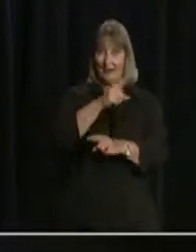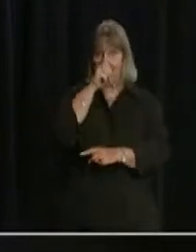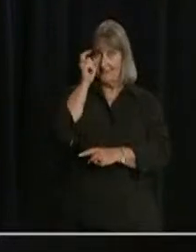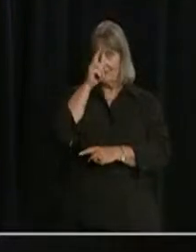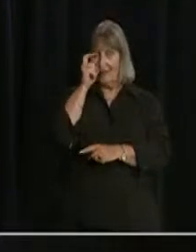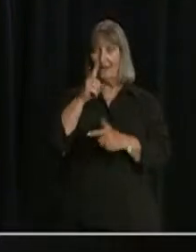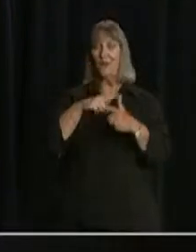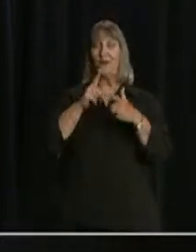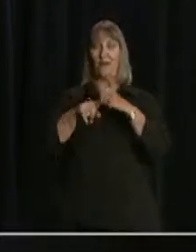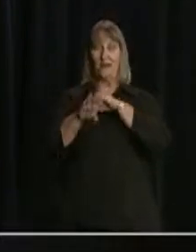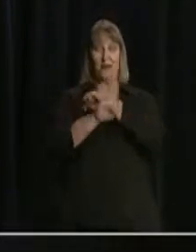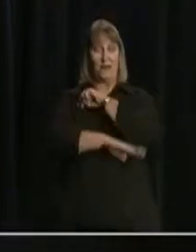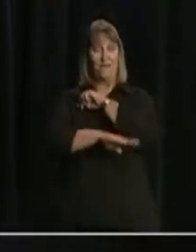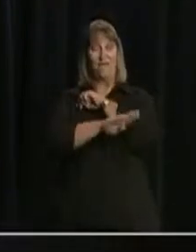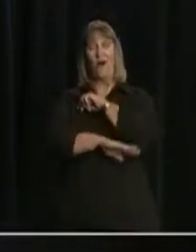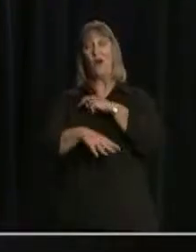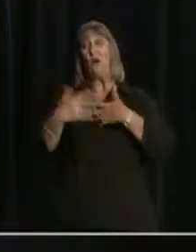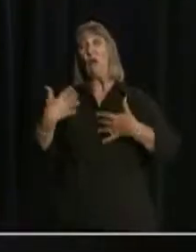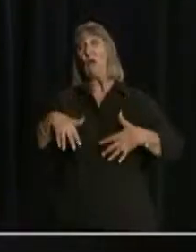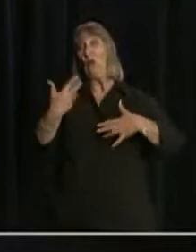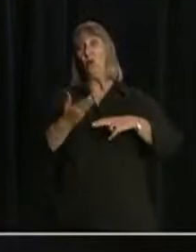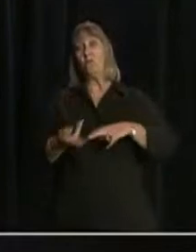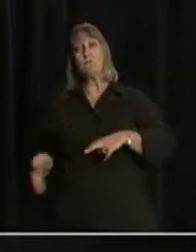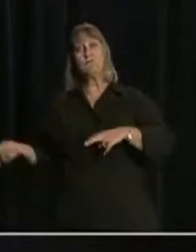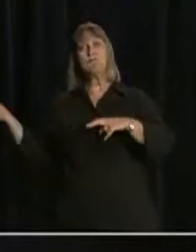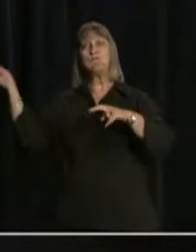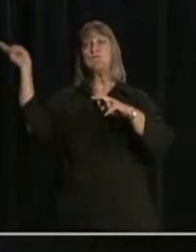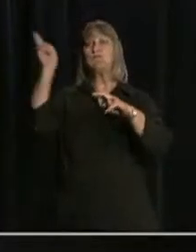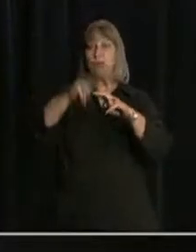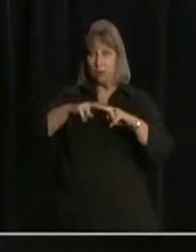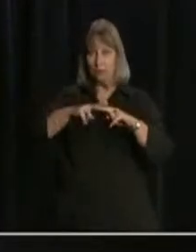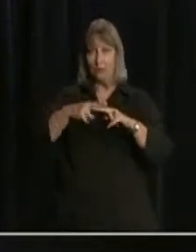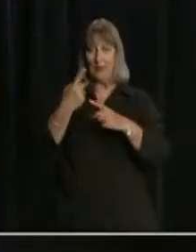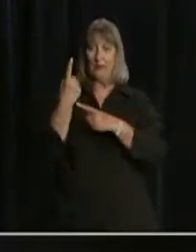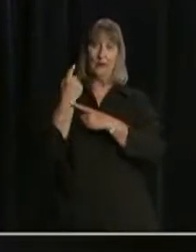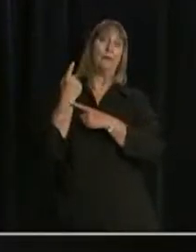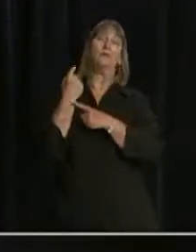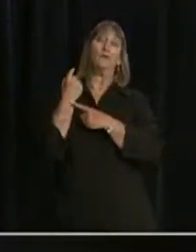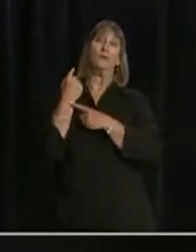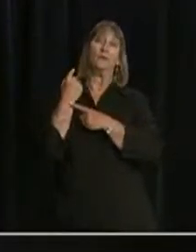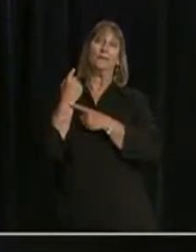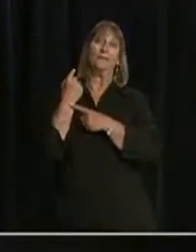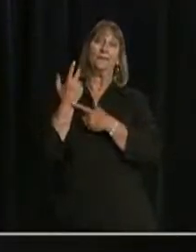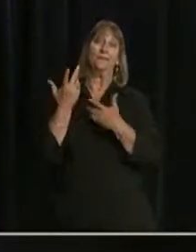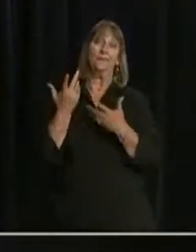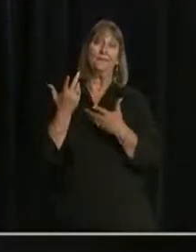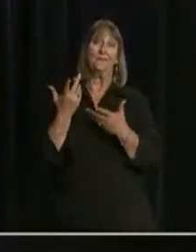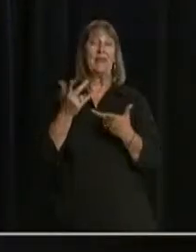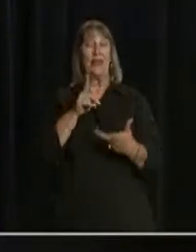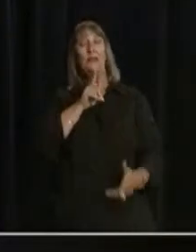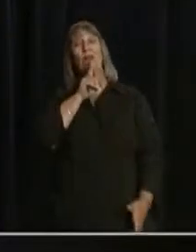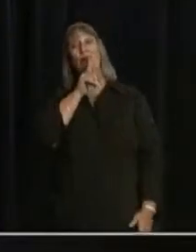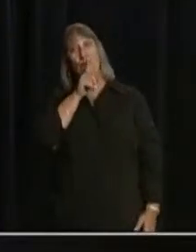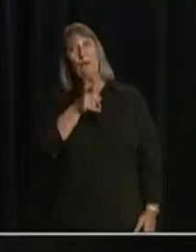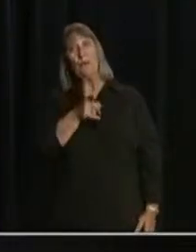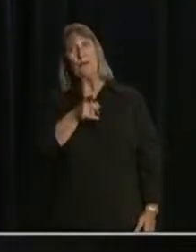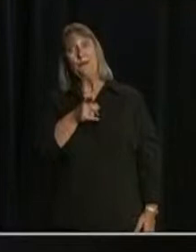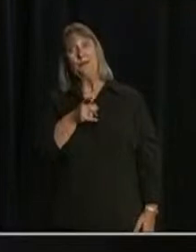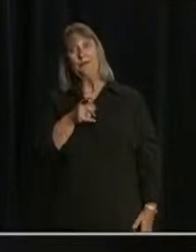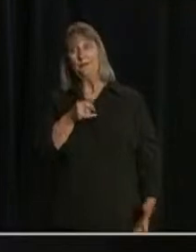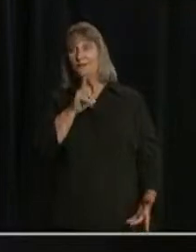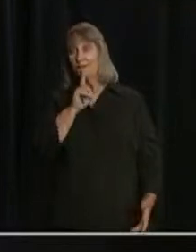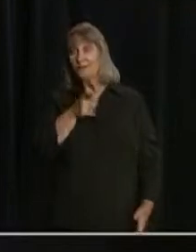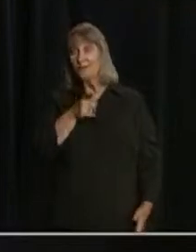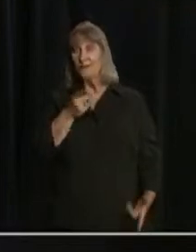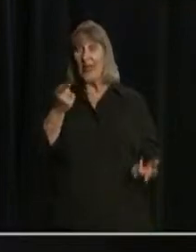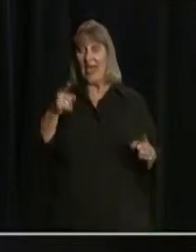really got terrible. And it has been invariably true that every time that we